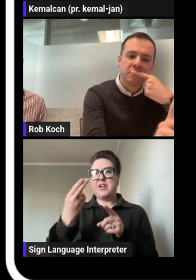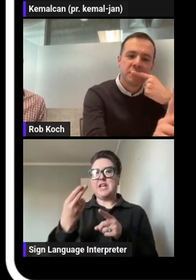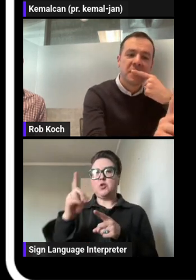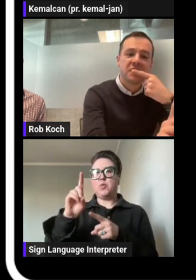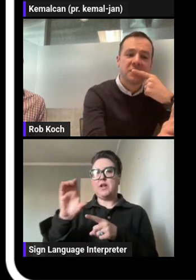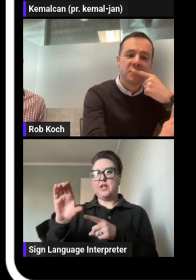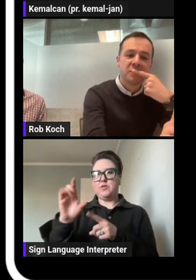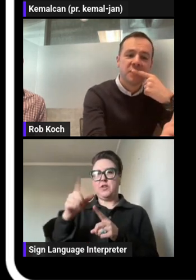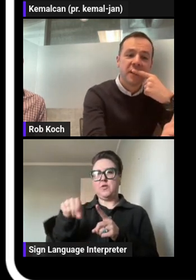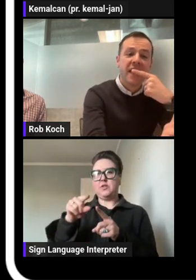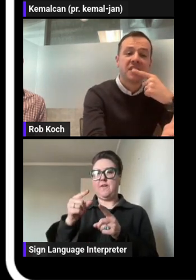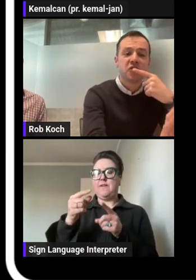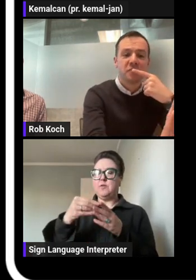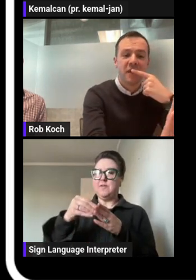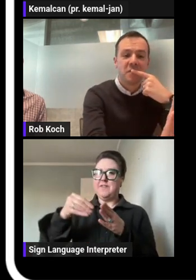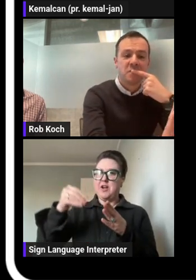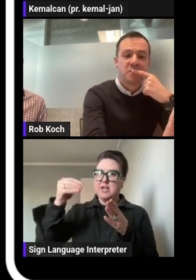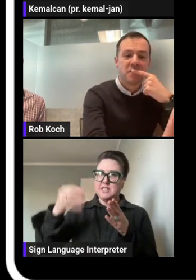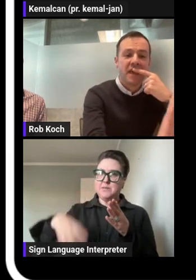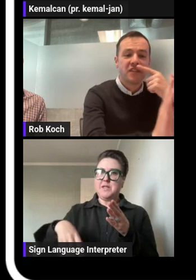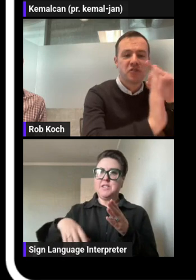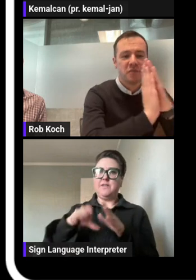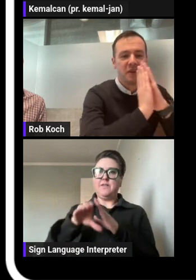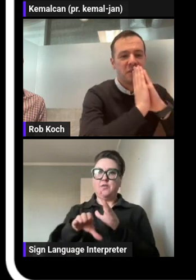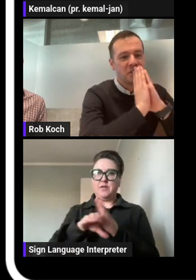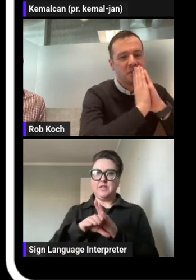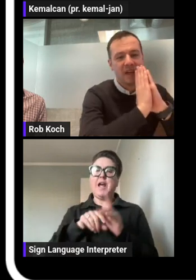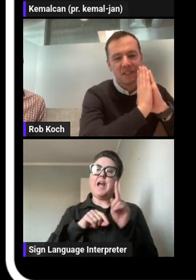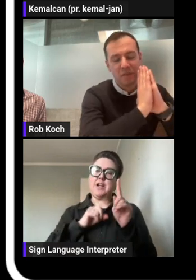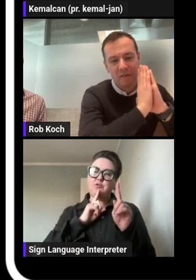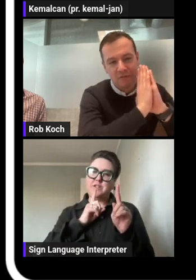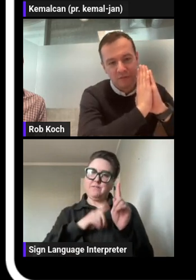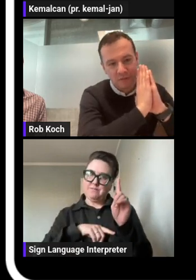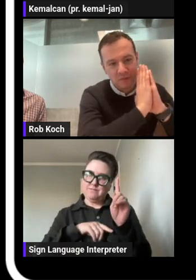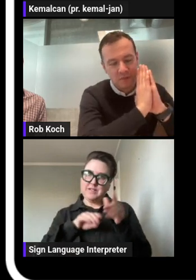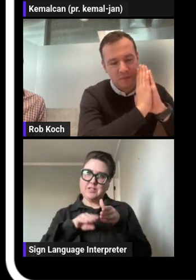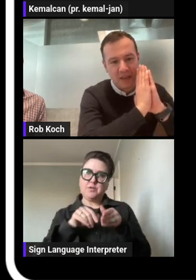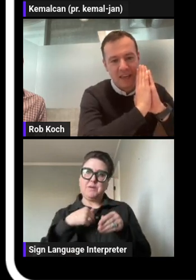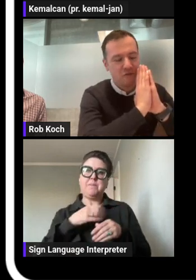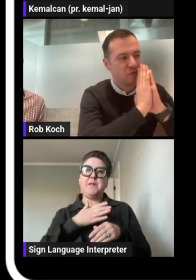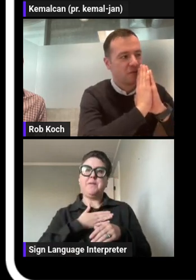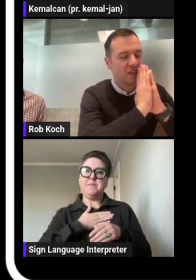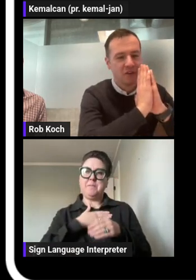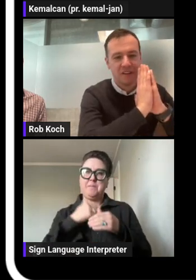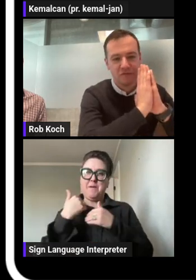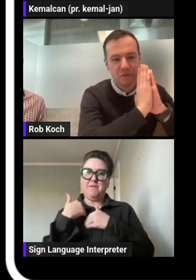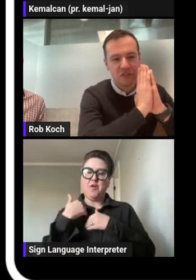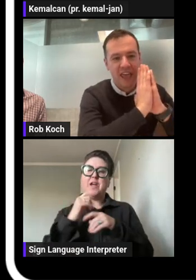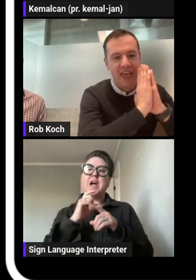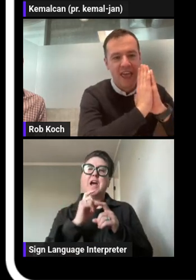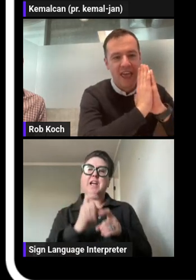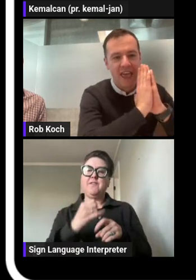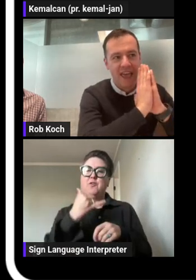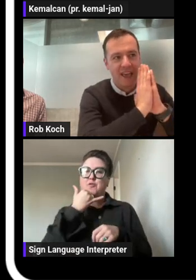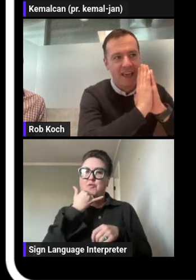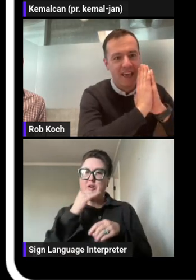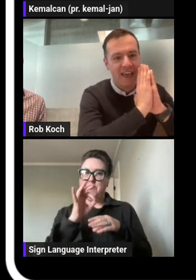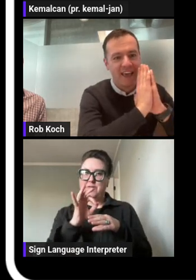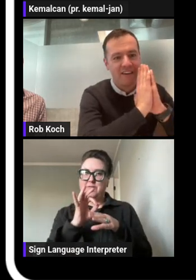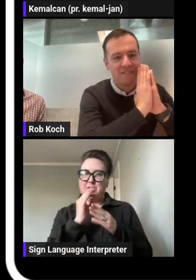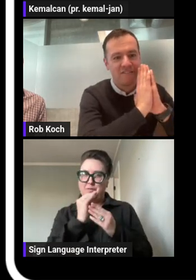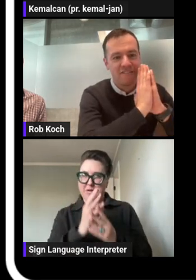are very expensive graphics cards. Excuse me. Oh, sorry? Excuse me. I gave you incorrect information. Oh, sure,